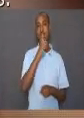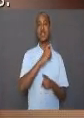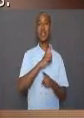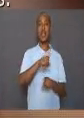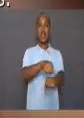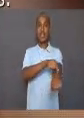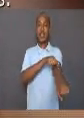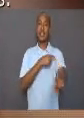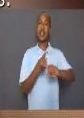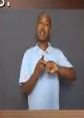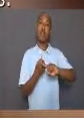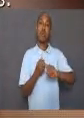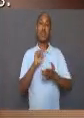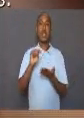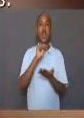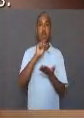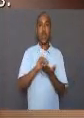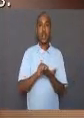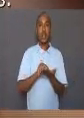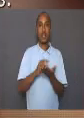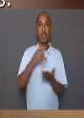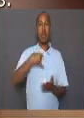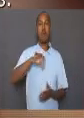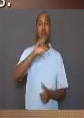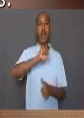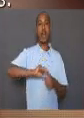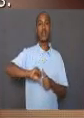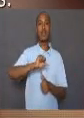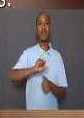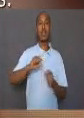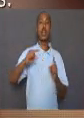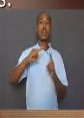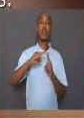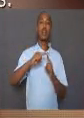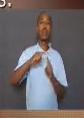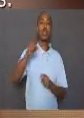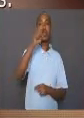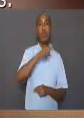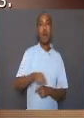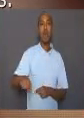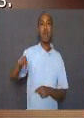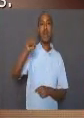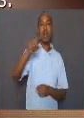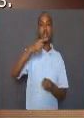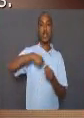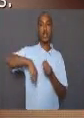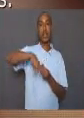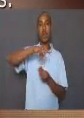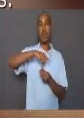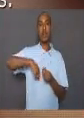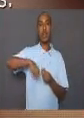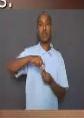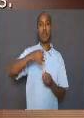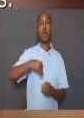distance from the nucleus of an atom to the boundary of the surrounding cloud